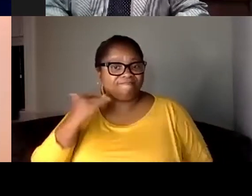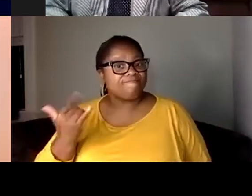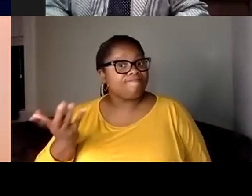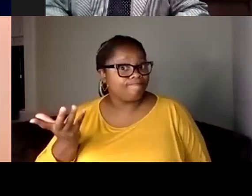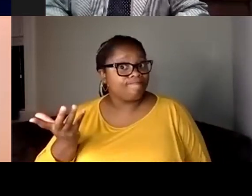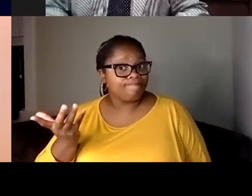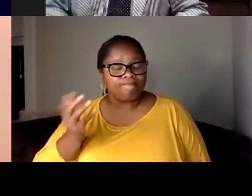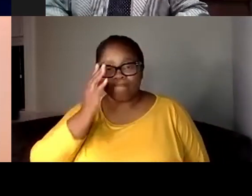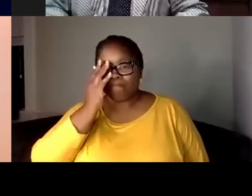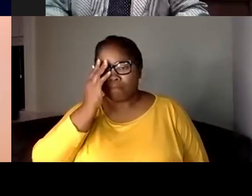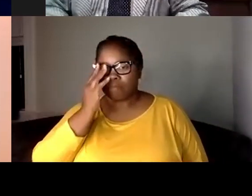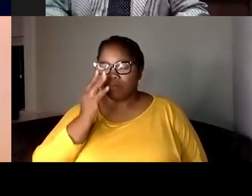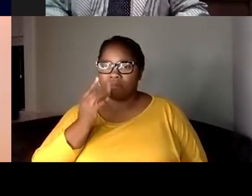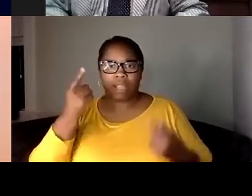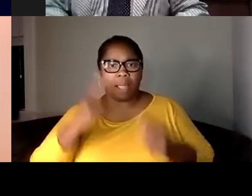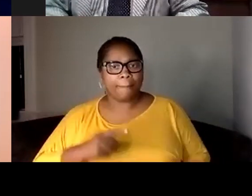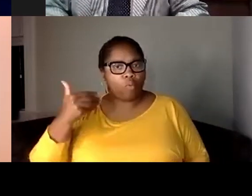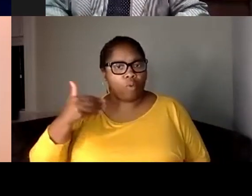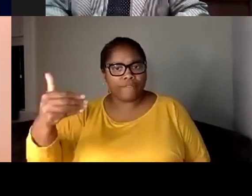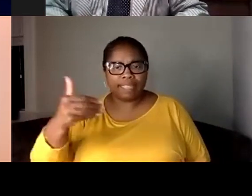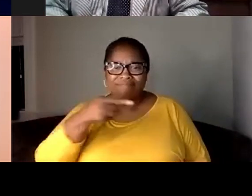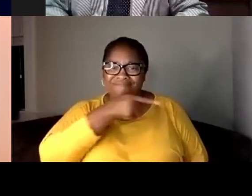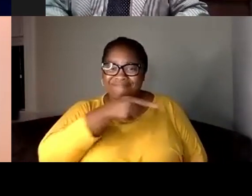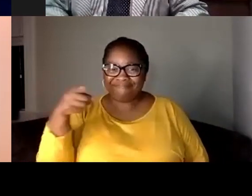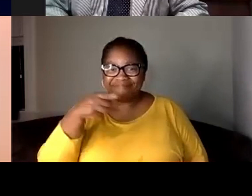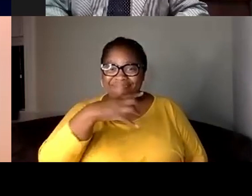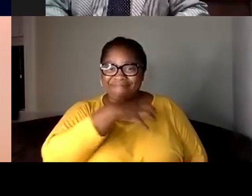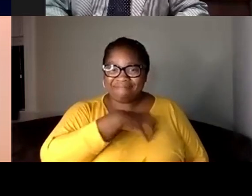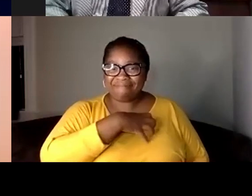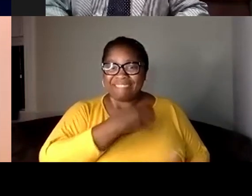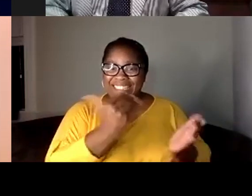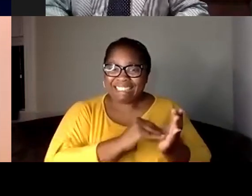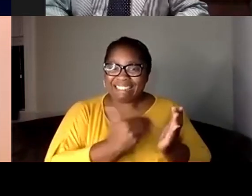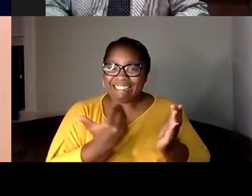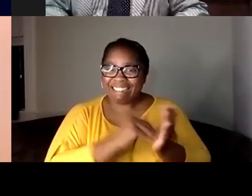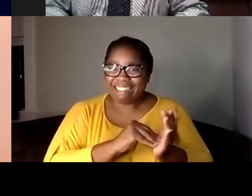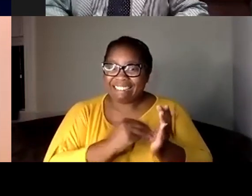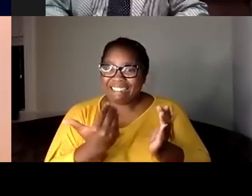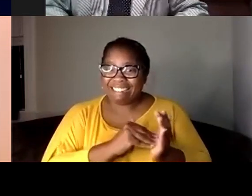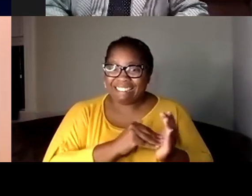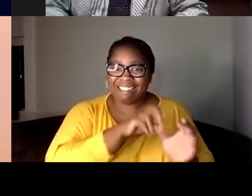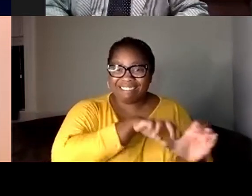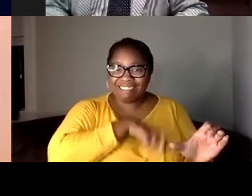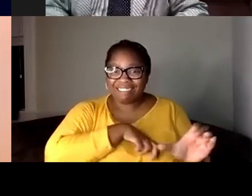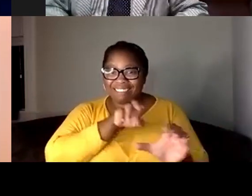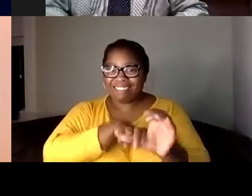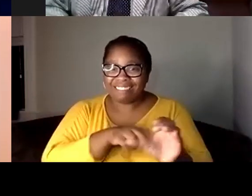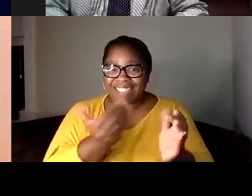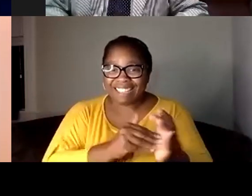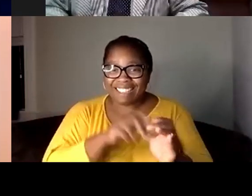often, these individuals will repeat these egregious, horrible acts, you know, from department to department. So the